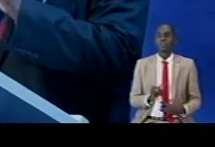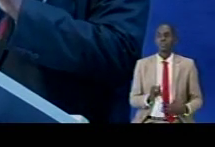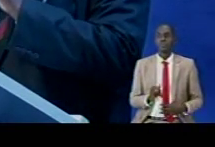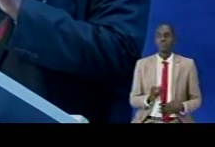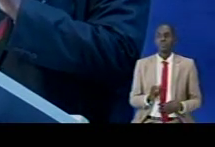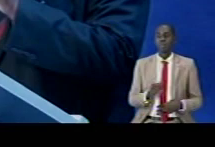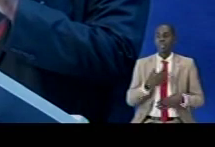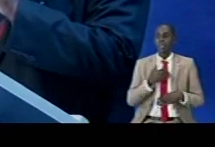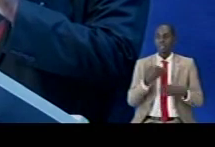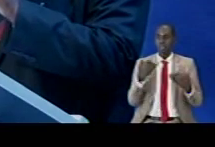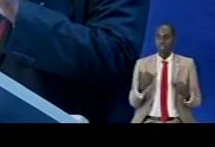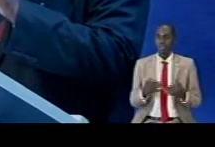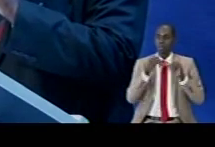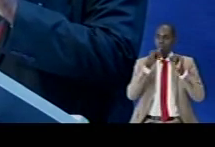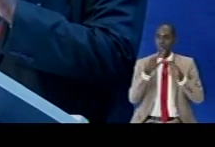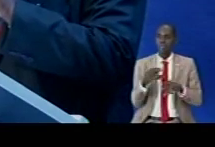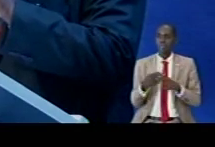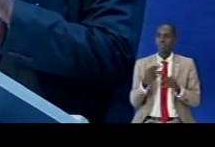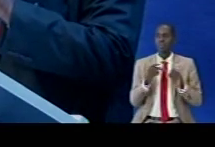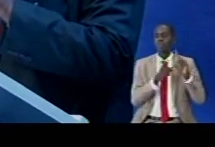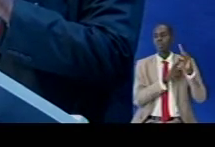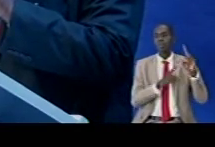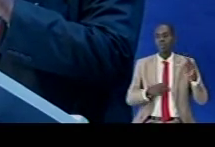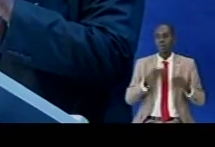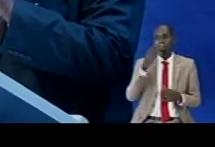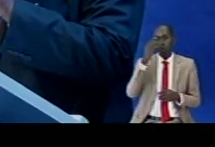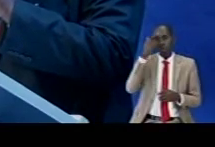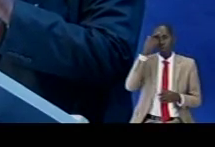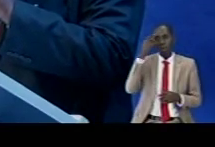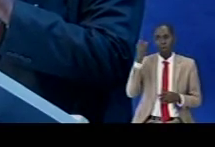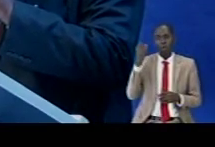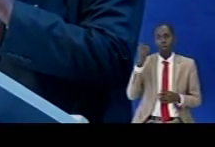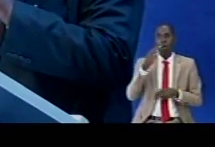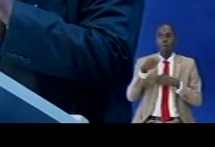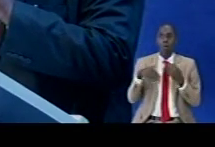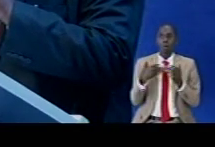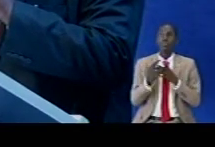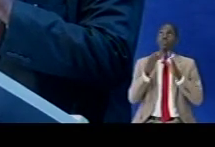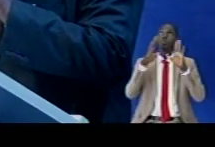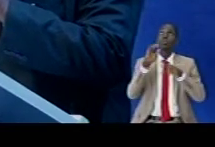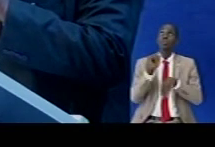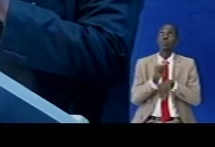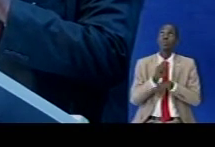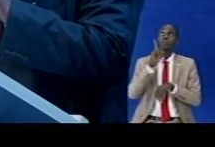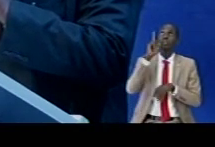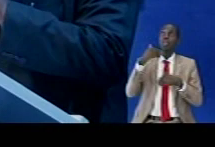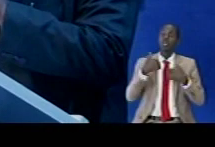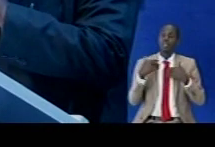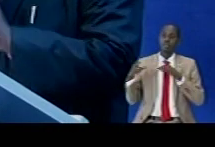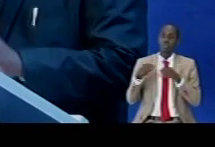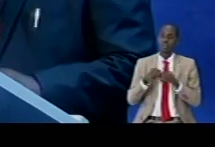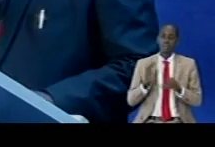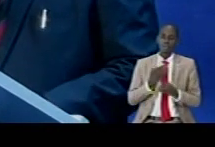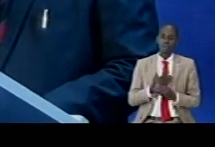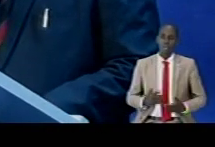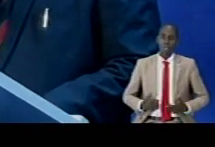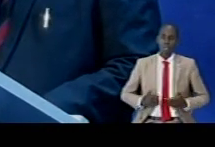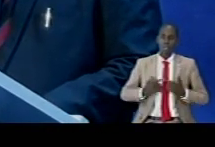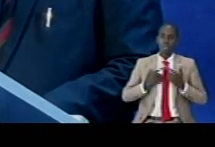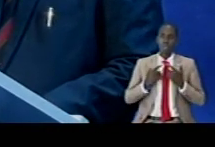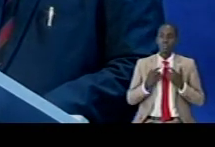And let's bless the name of the Lord because all the miracles he has done in our lives will be permanent.